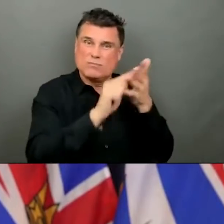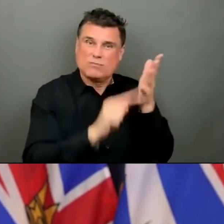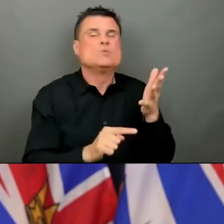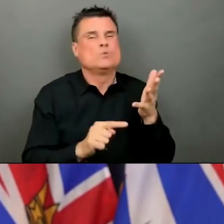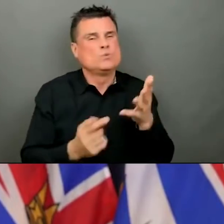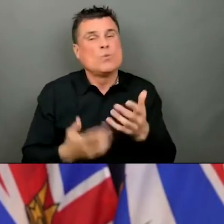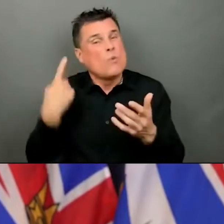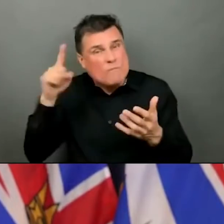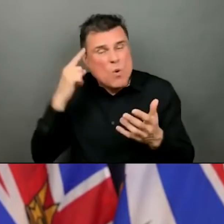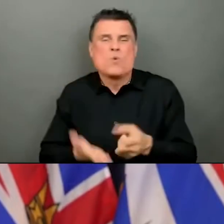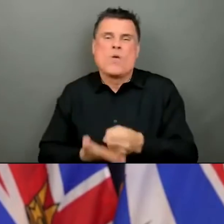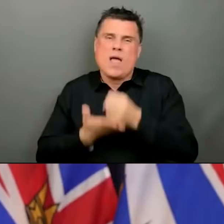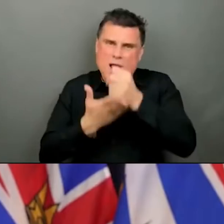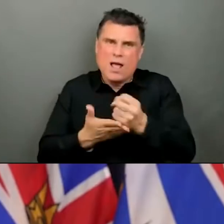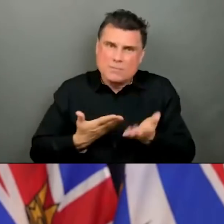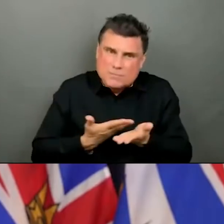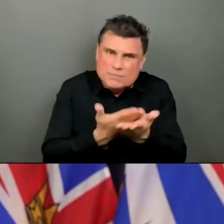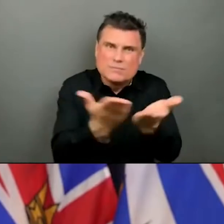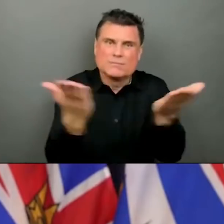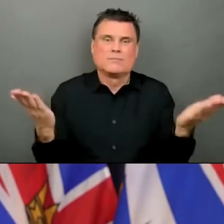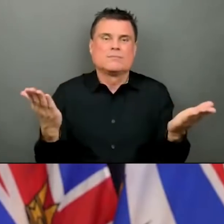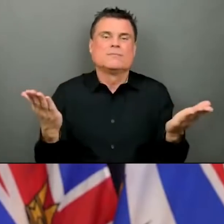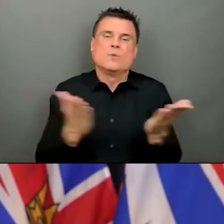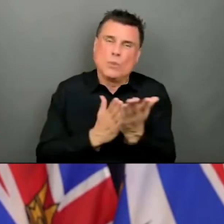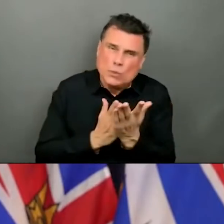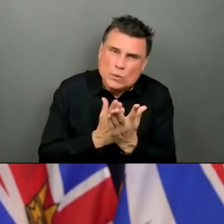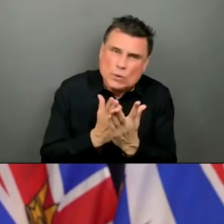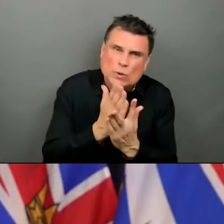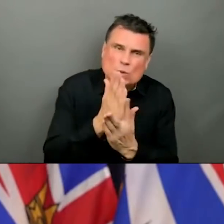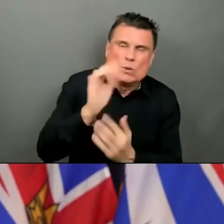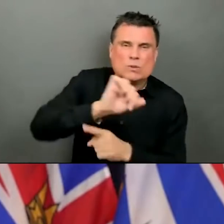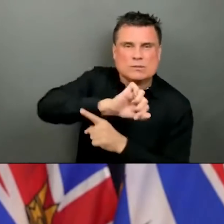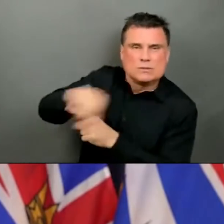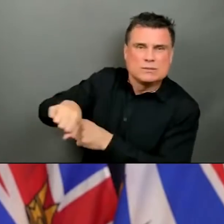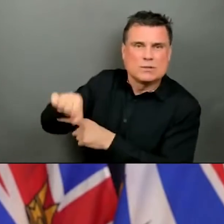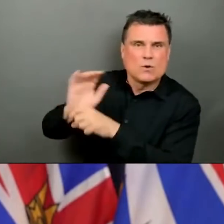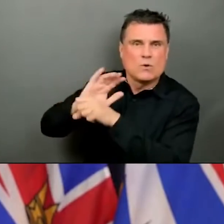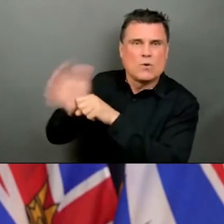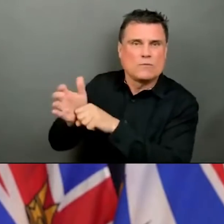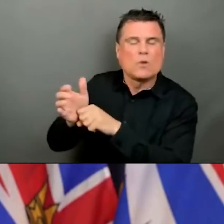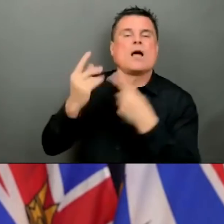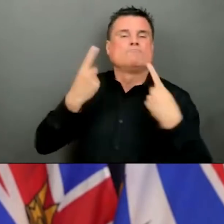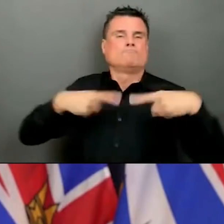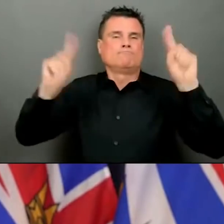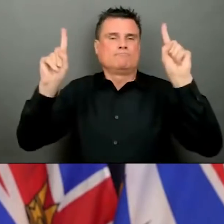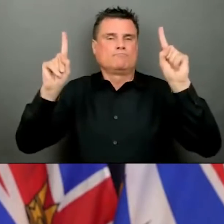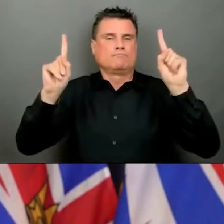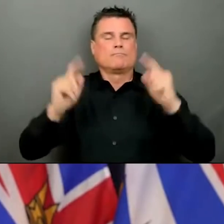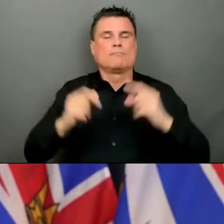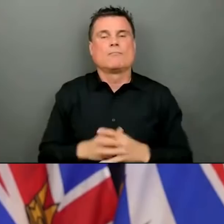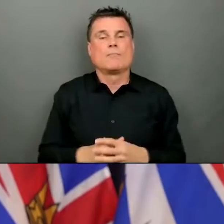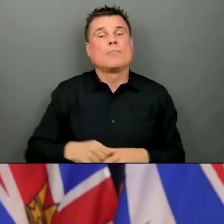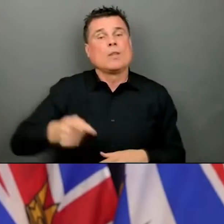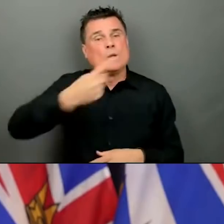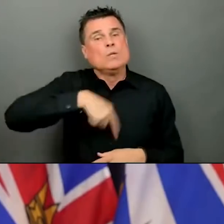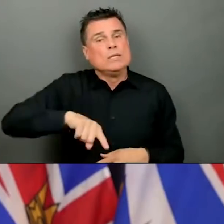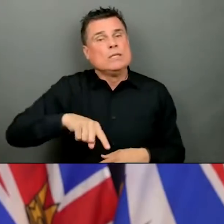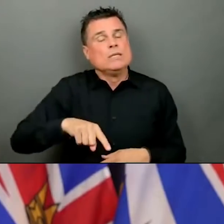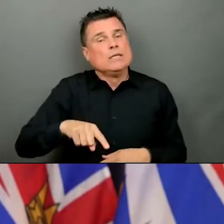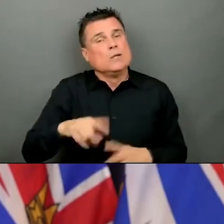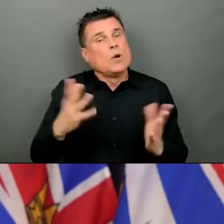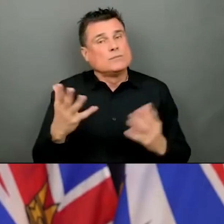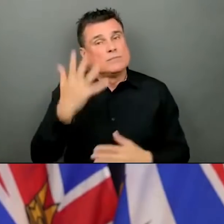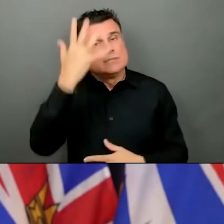million British Columbians to the end of the pandemic. This is done with a heavy heart, but it's done with a resolute